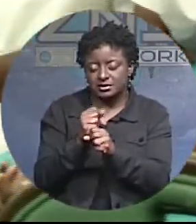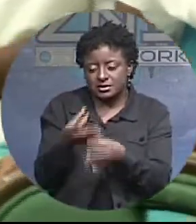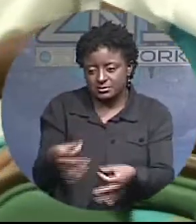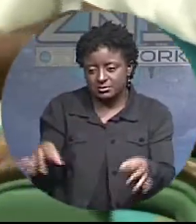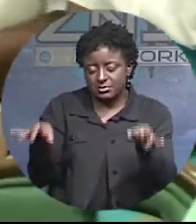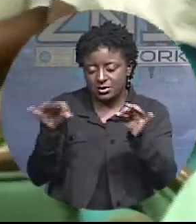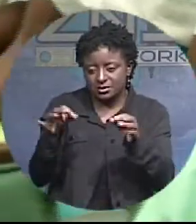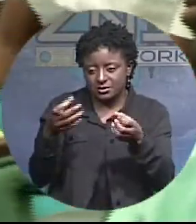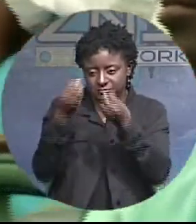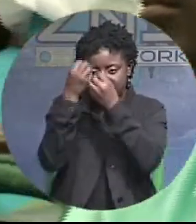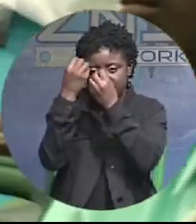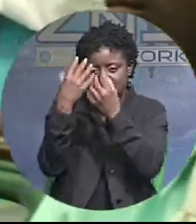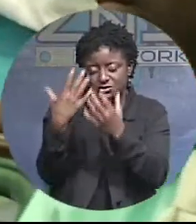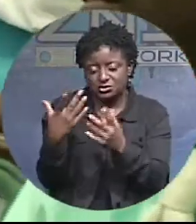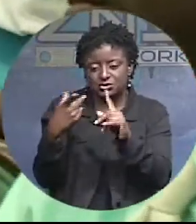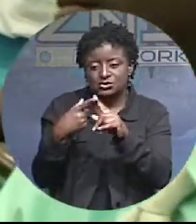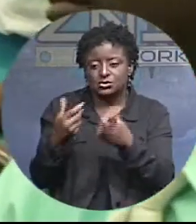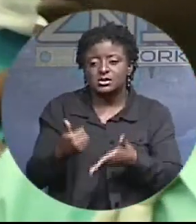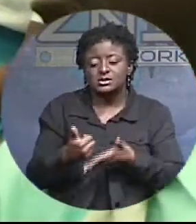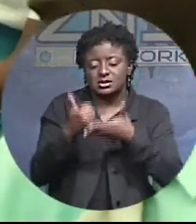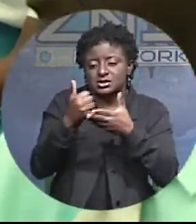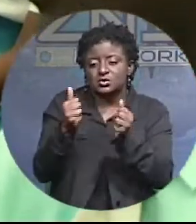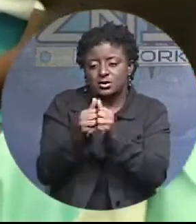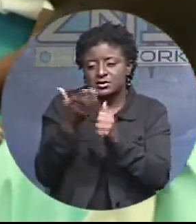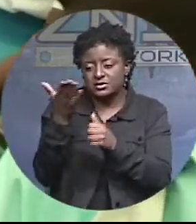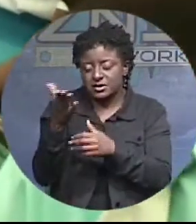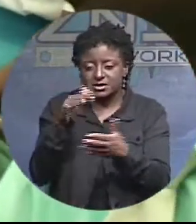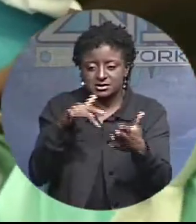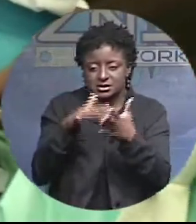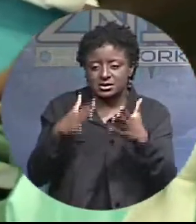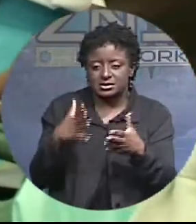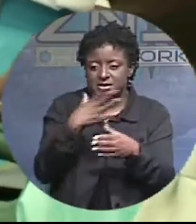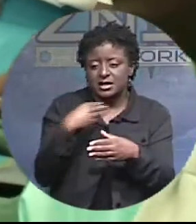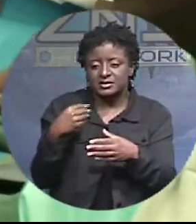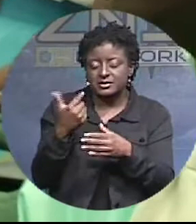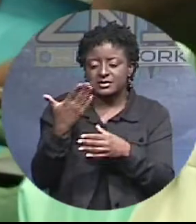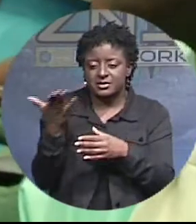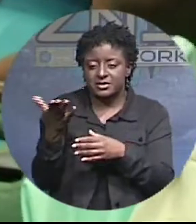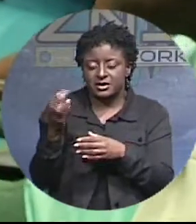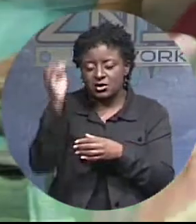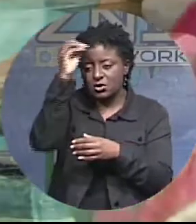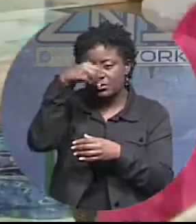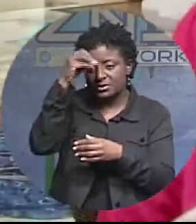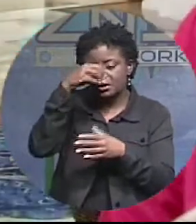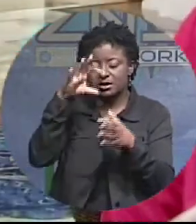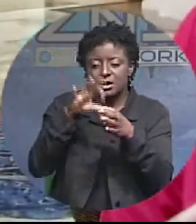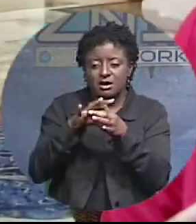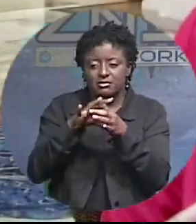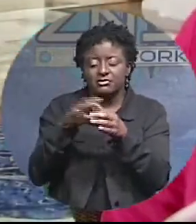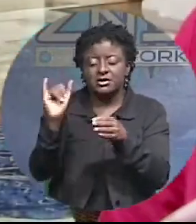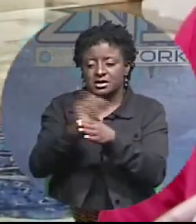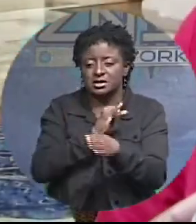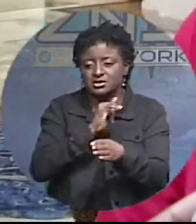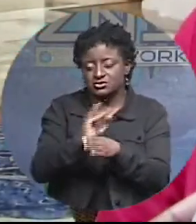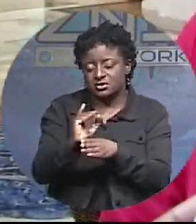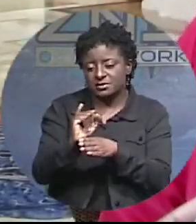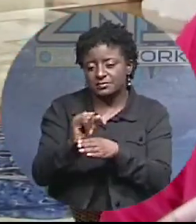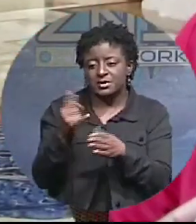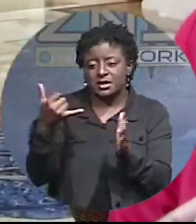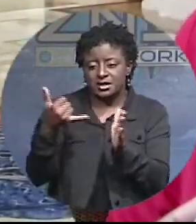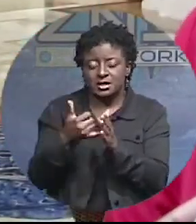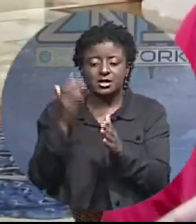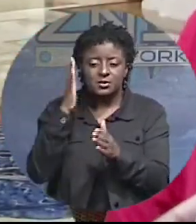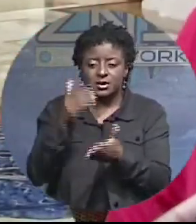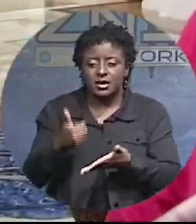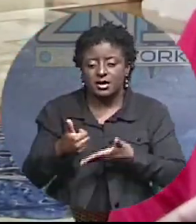may not only assist with their studies, but their outlook on the industry as well. It will remind them and help to